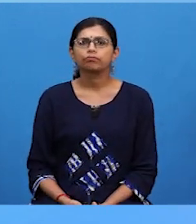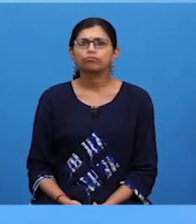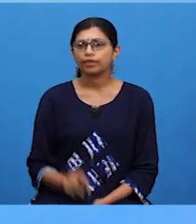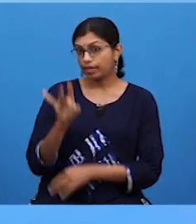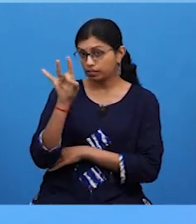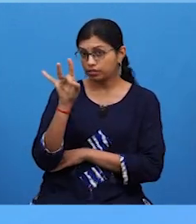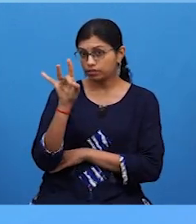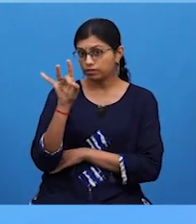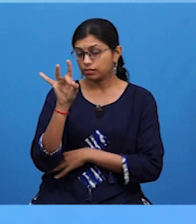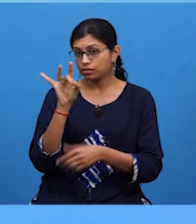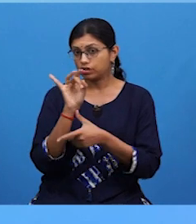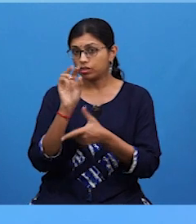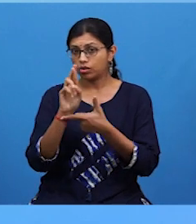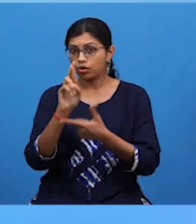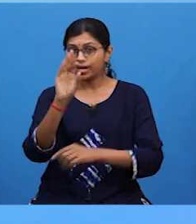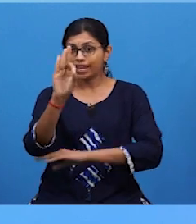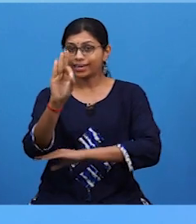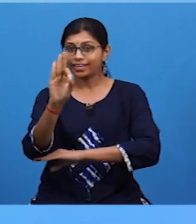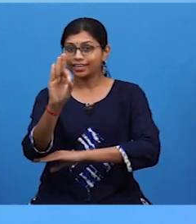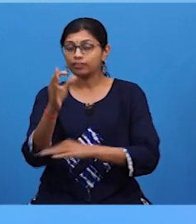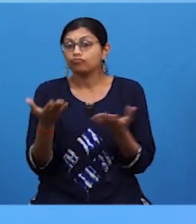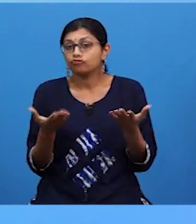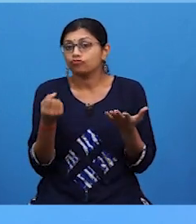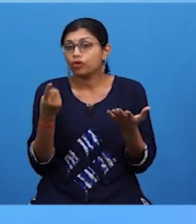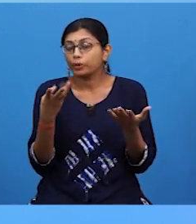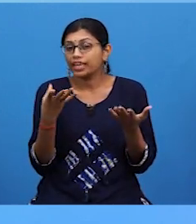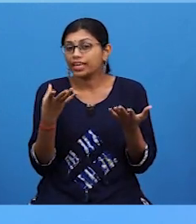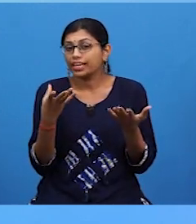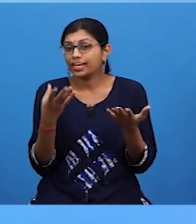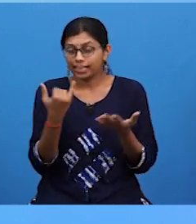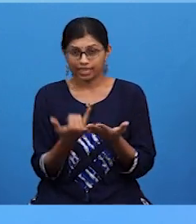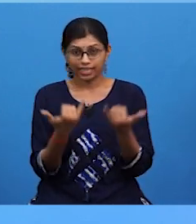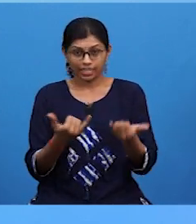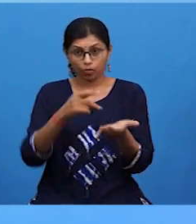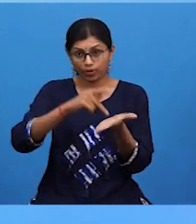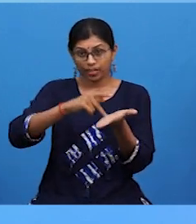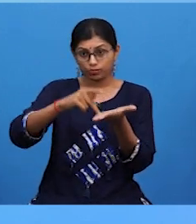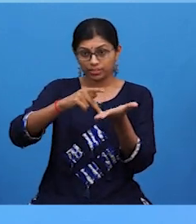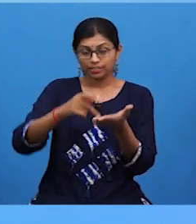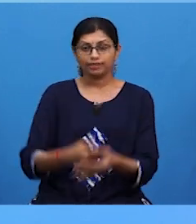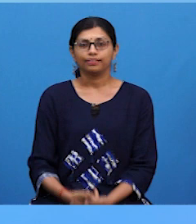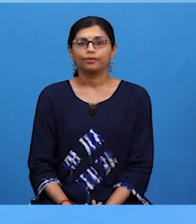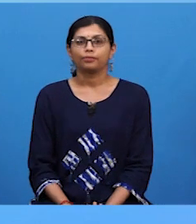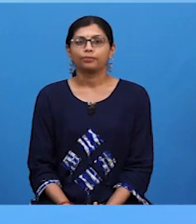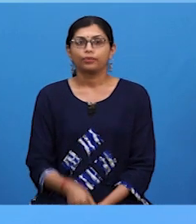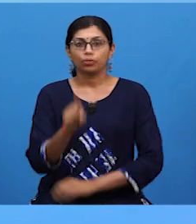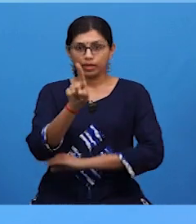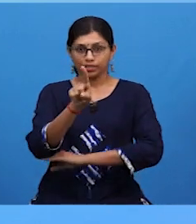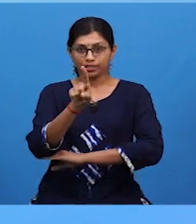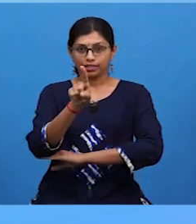8 or 9? Let's count together, shall we?